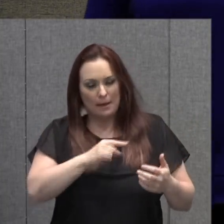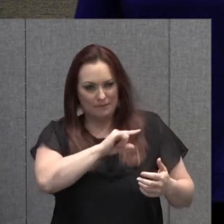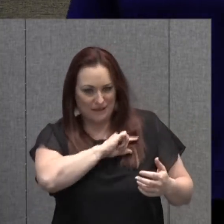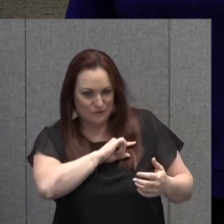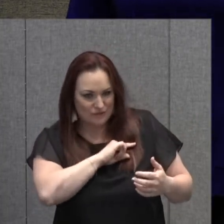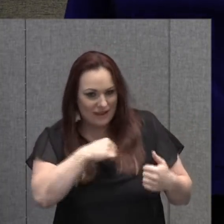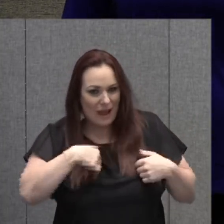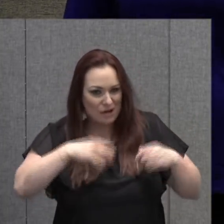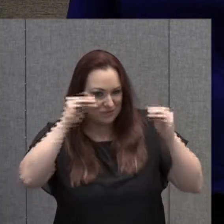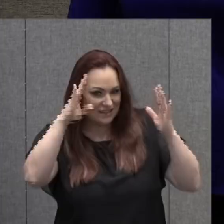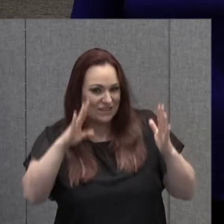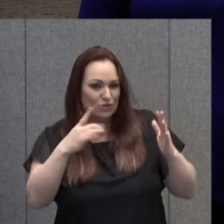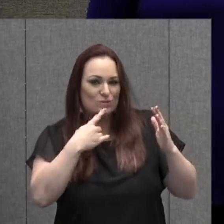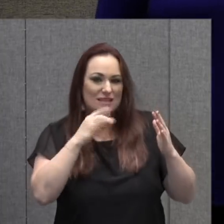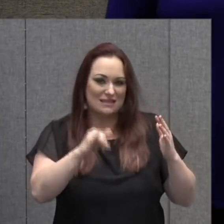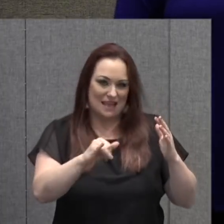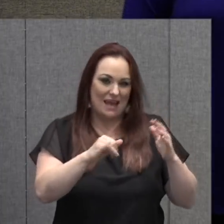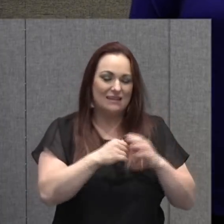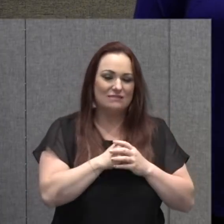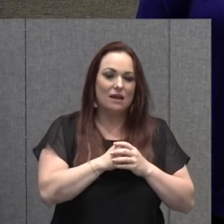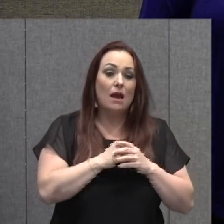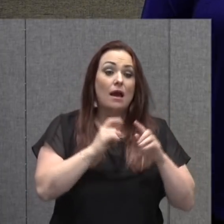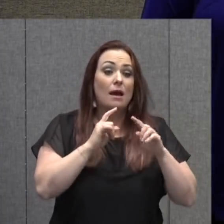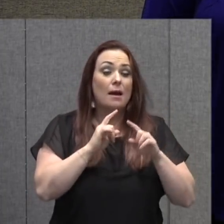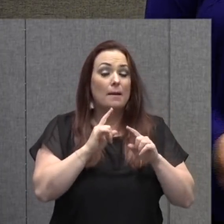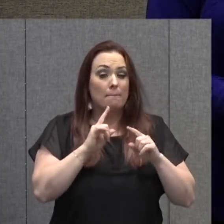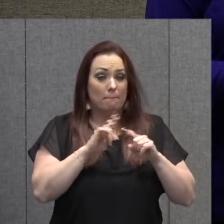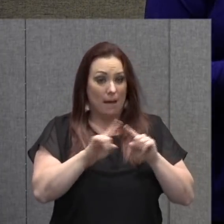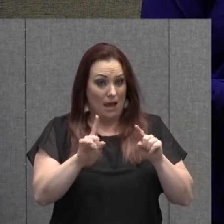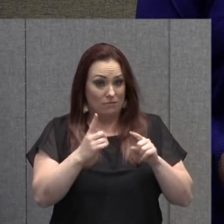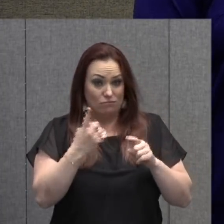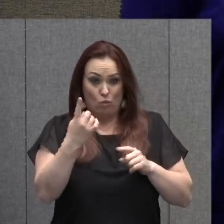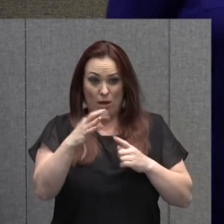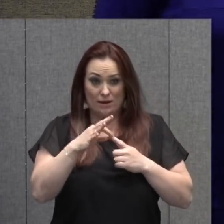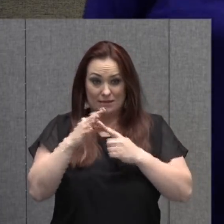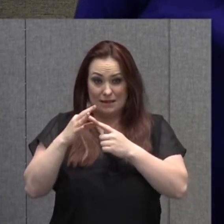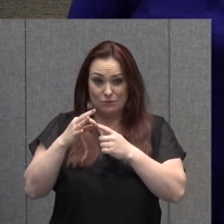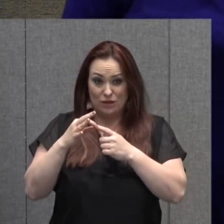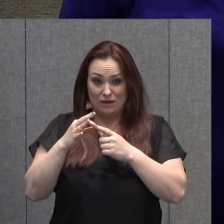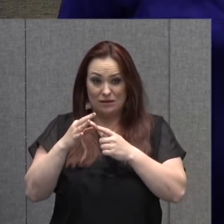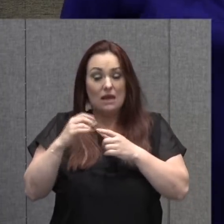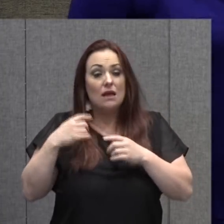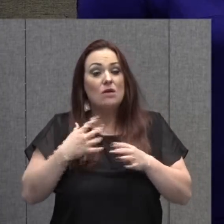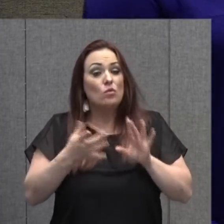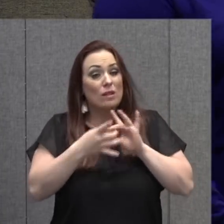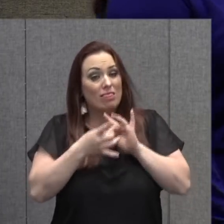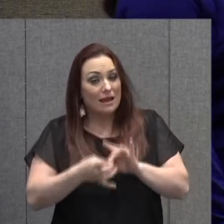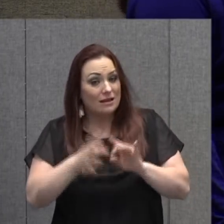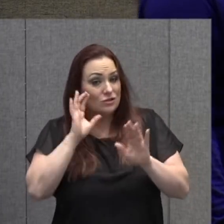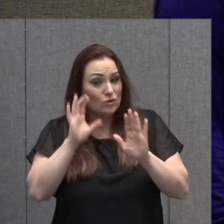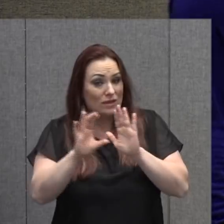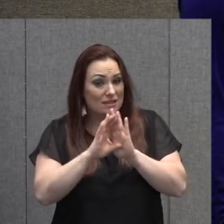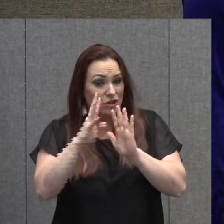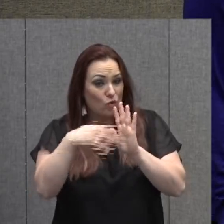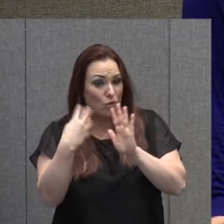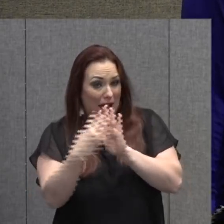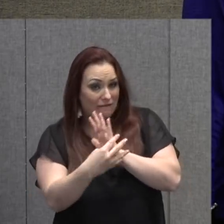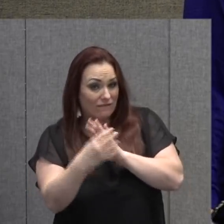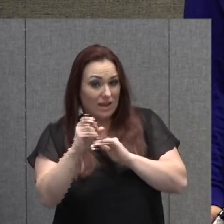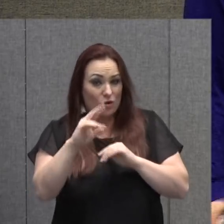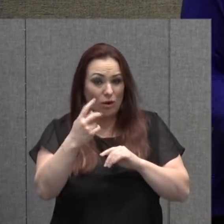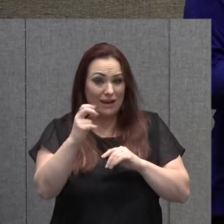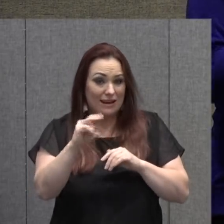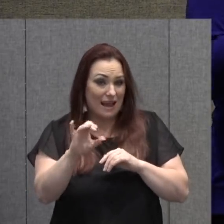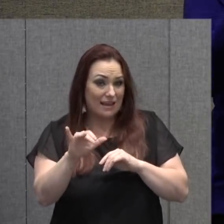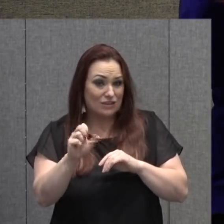for when it comes to graphic organizers and planning out stuff. This isn't meant to be pretty, boys and girls. If you need to do like little phrases